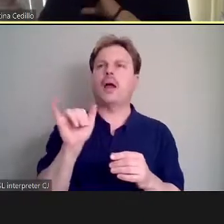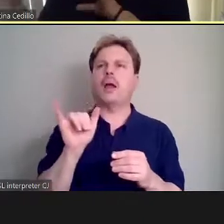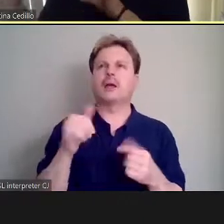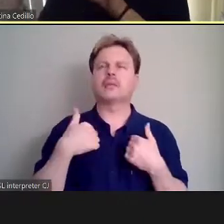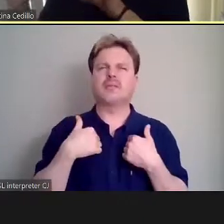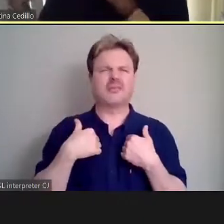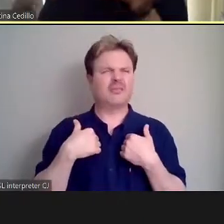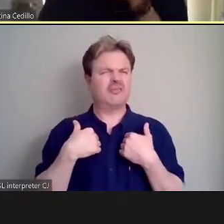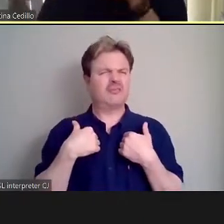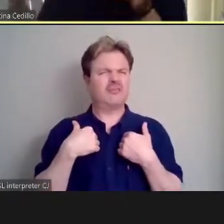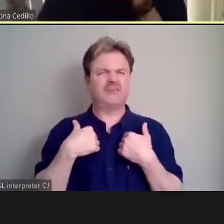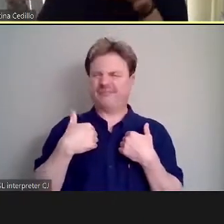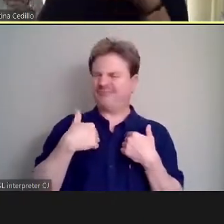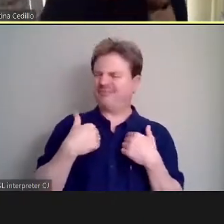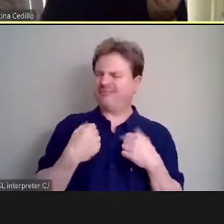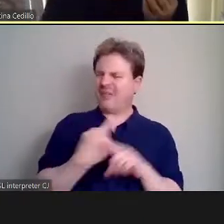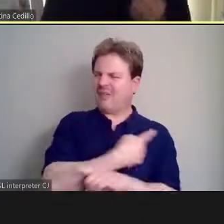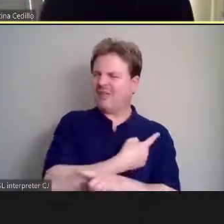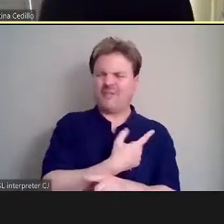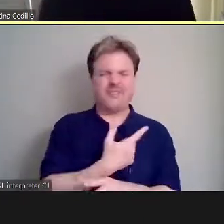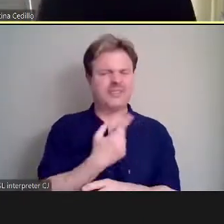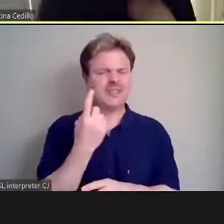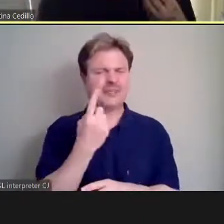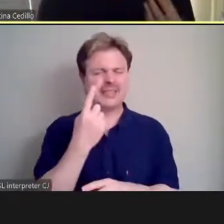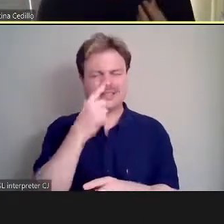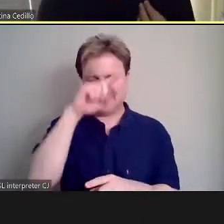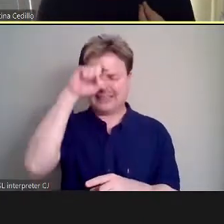off somehow and I can't figure it out, that kind of thing.